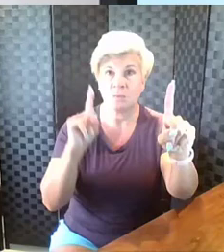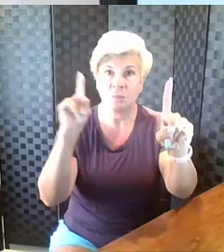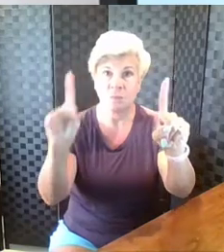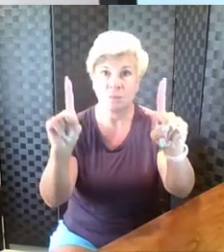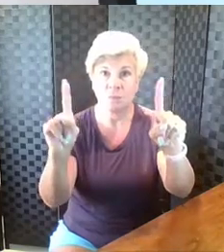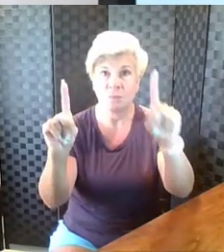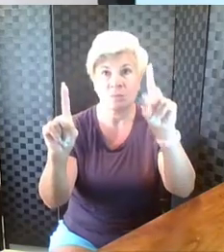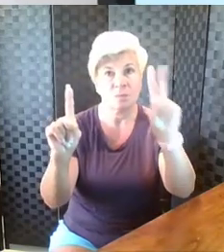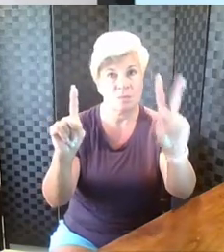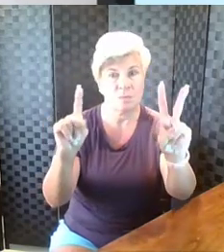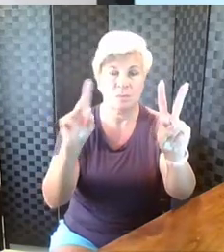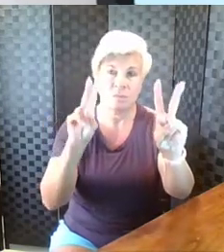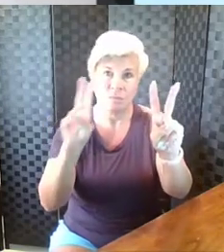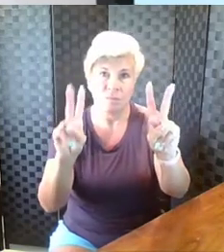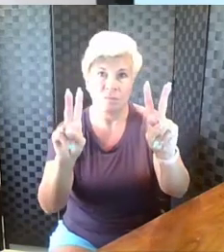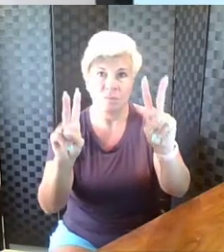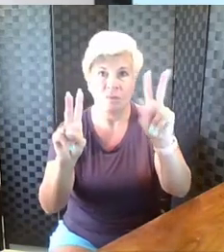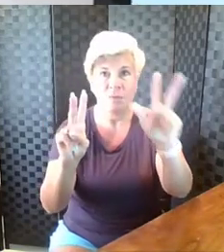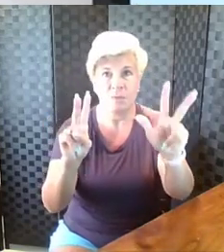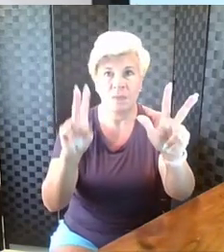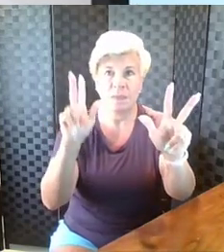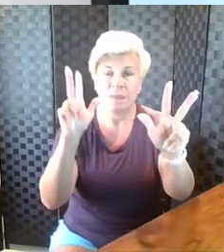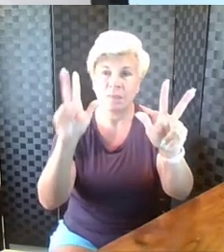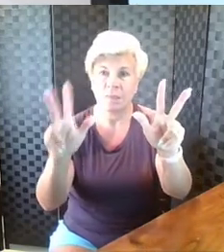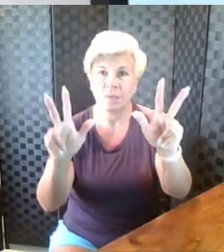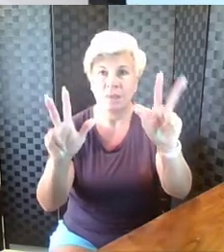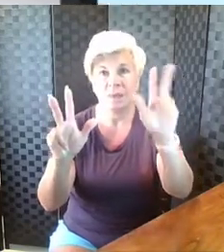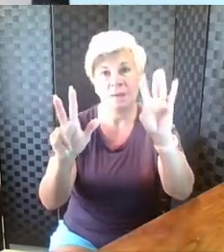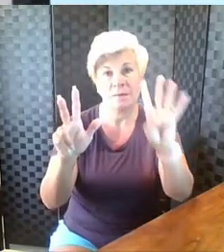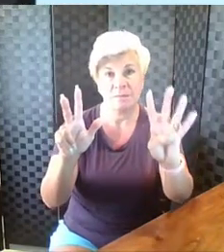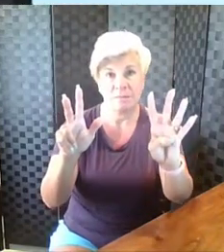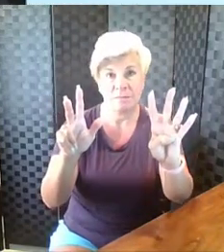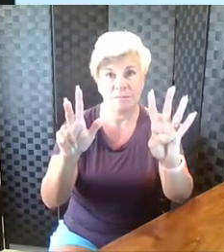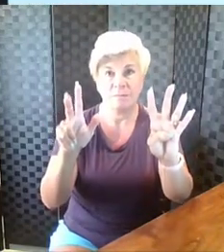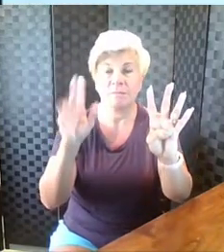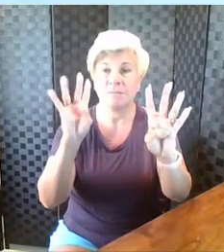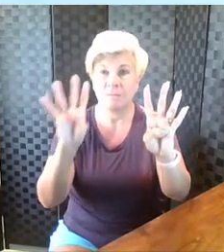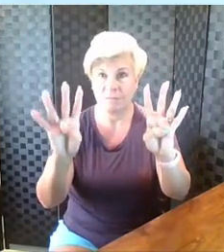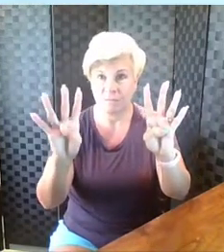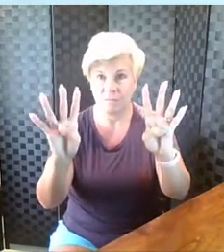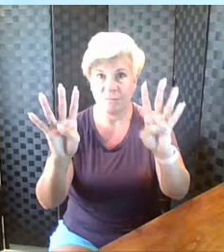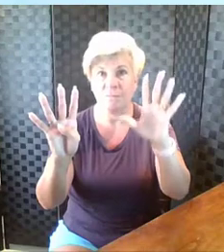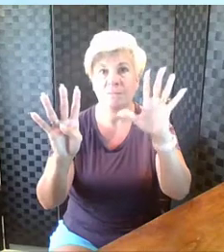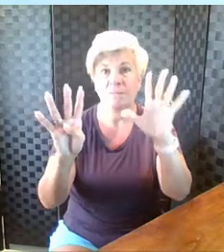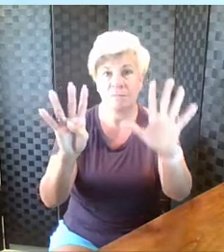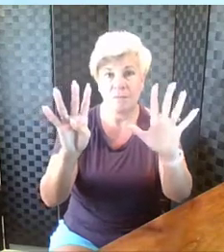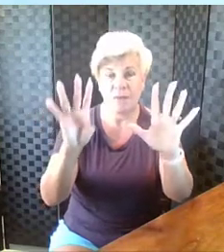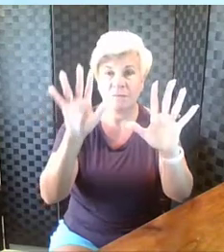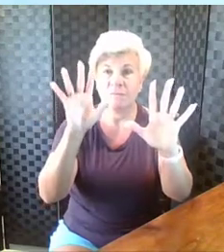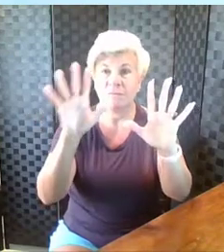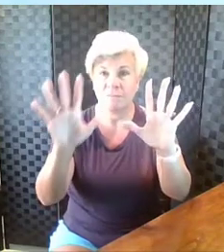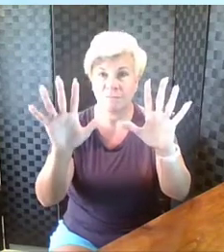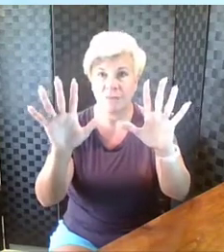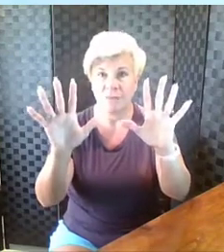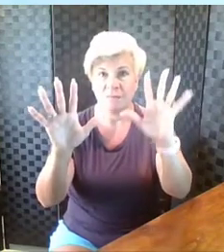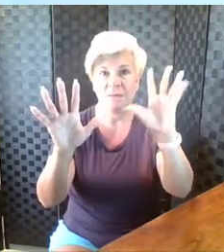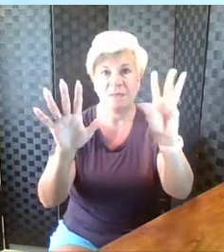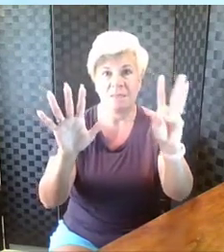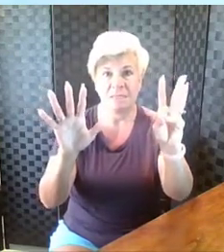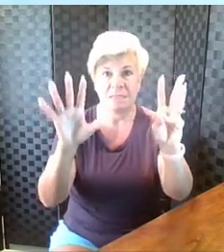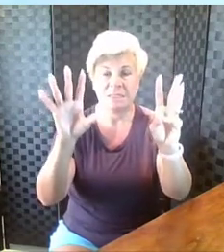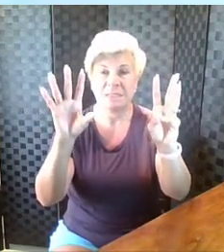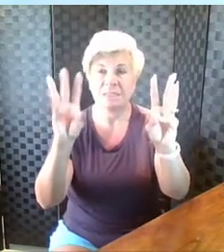1, 2, 2, 3, 3, 4, 4, 5,